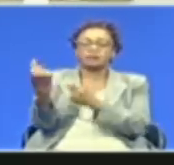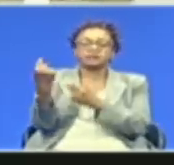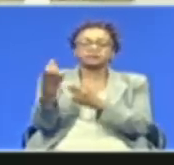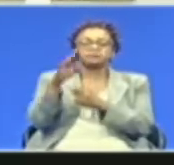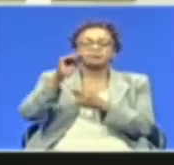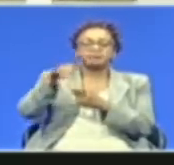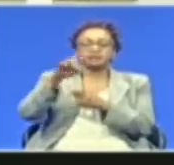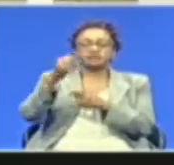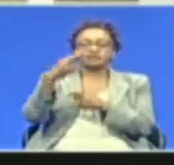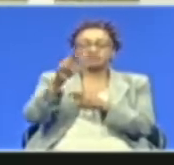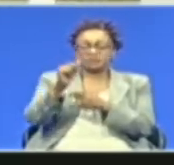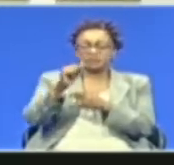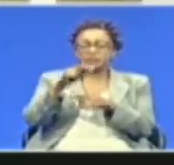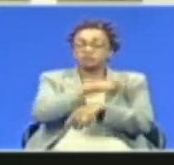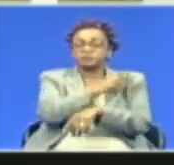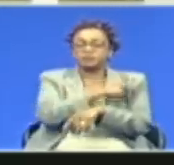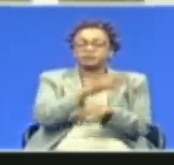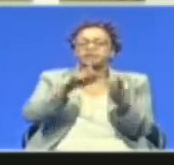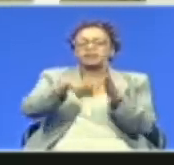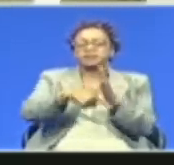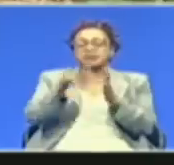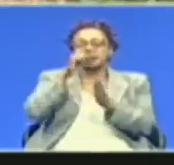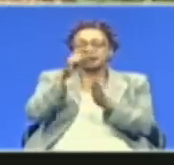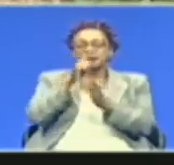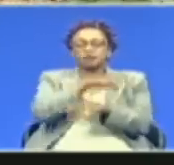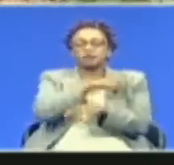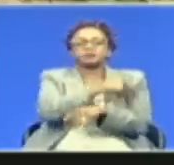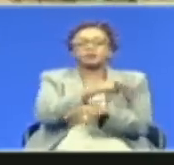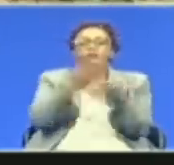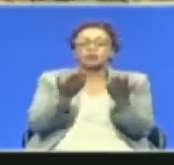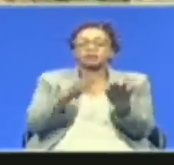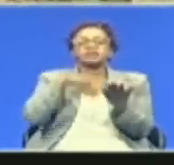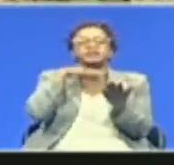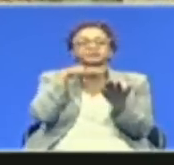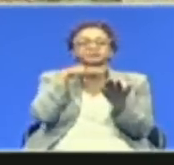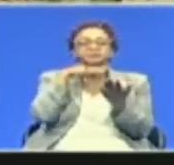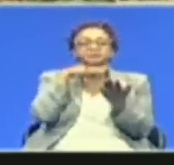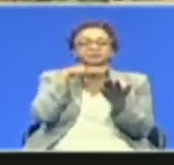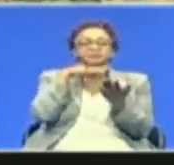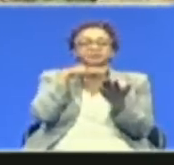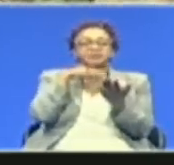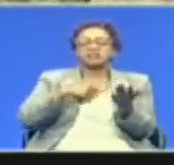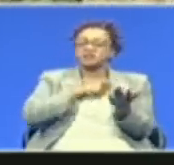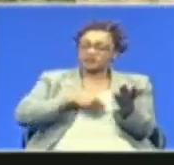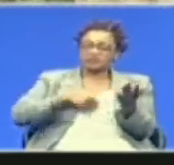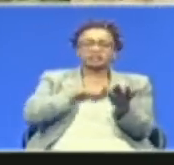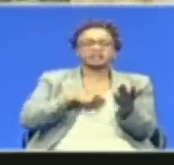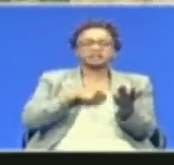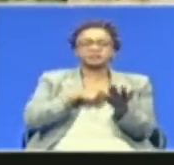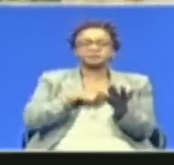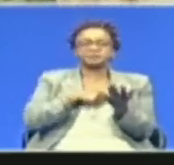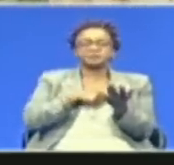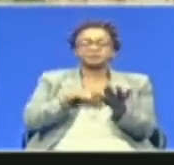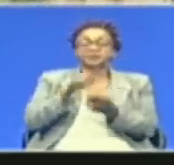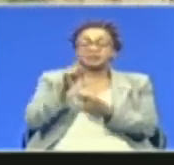and later on Aga Khan University Hospital, where she died. It's very unfortunate that Becky has passed on. This is a woman that